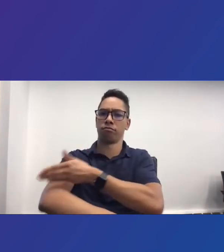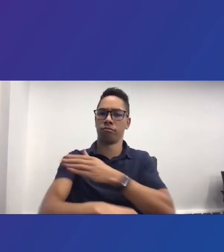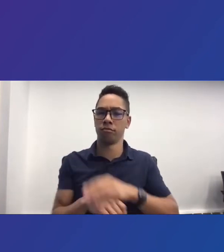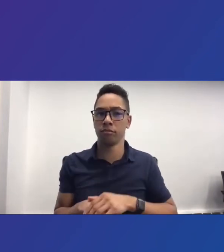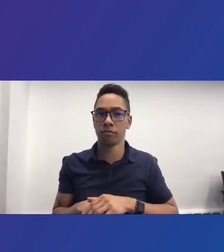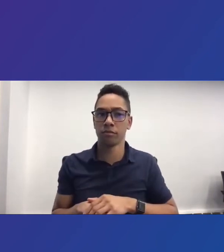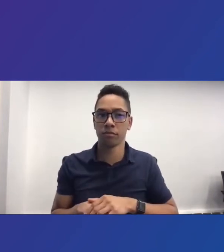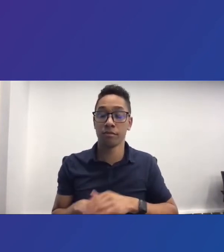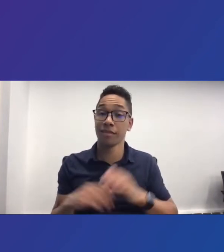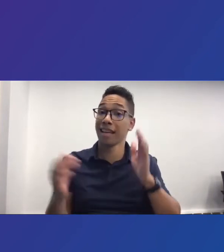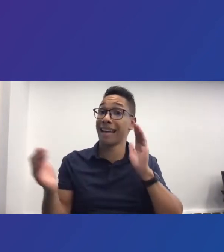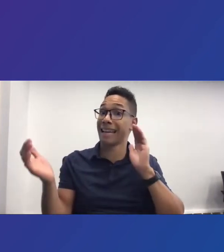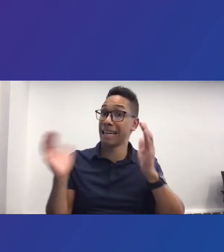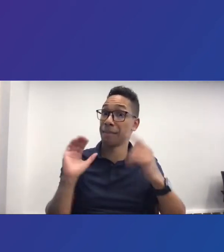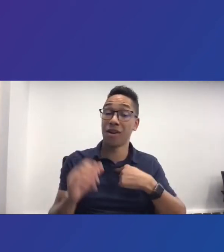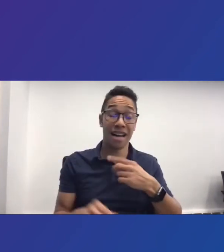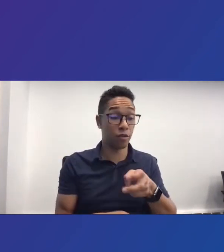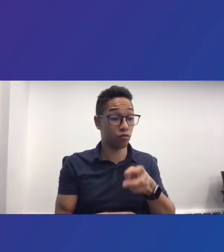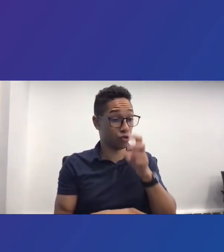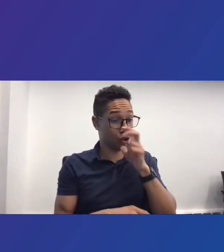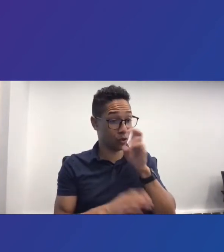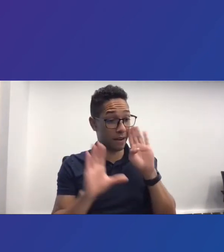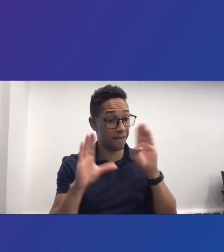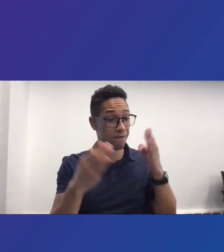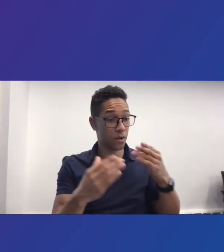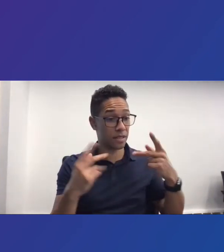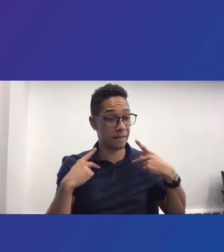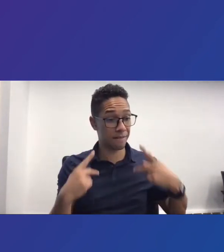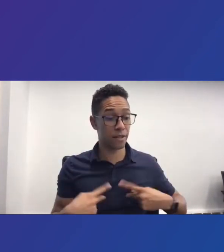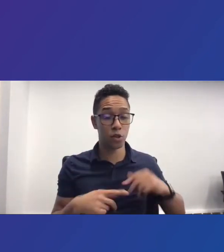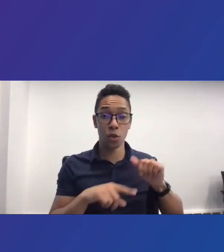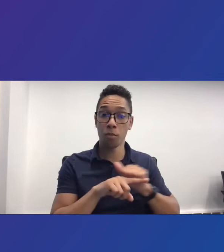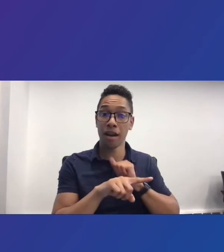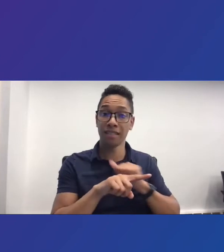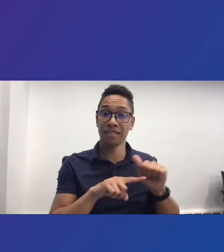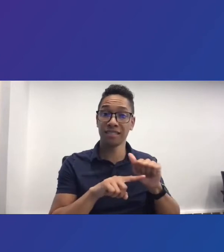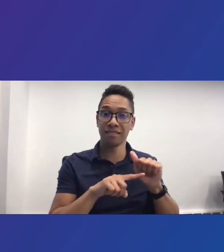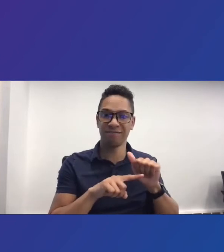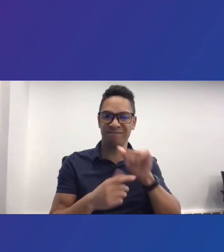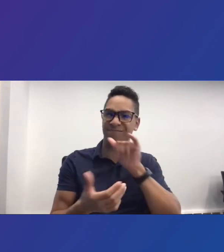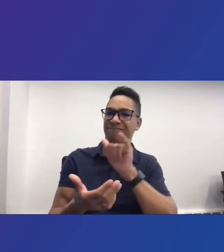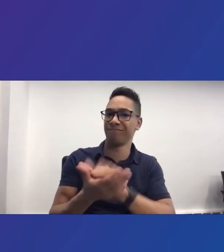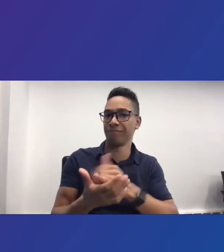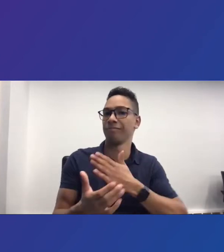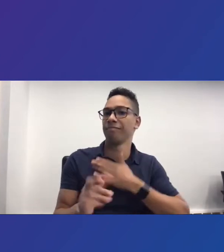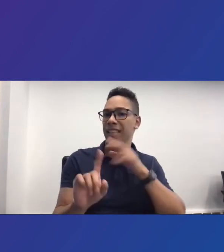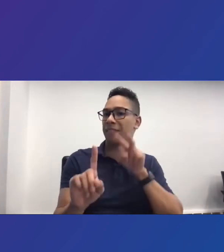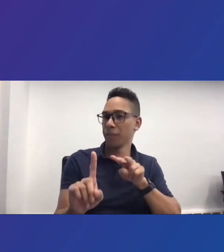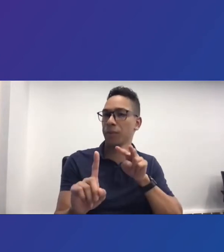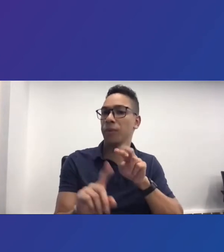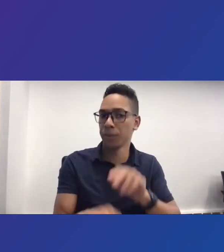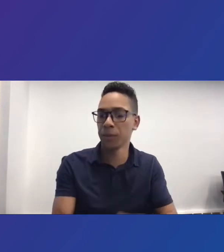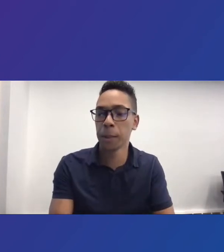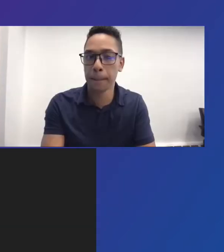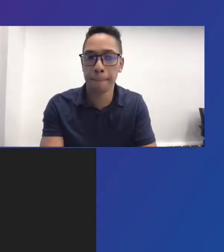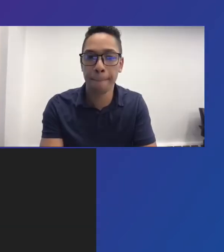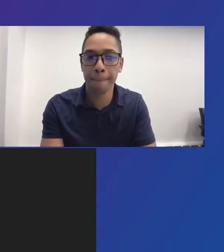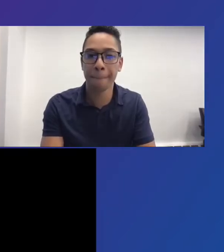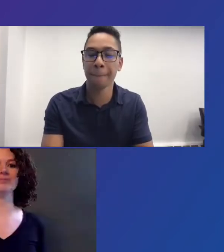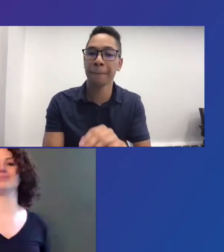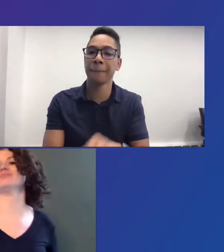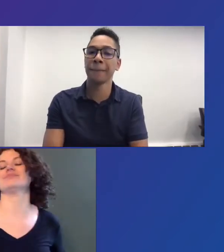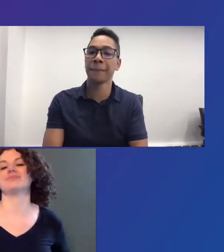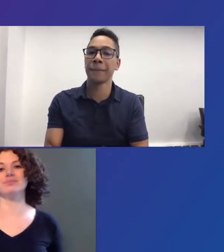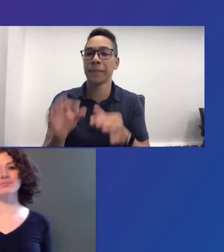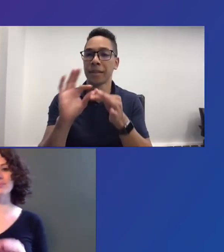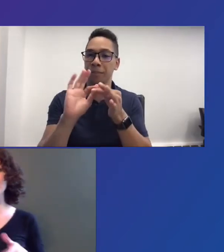I would have had I strictly focused on physical practice. That's how I see it. Yeah. Nina here.